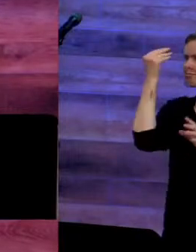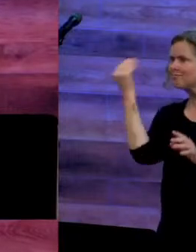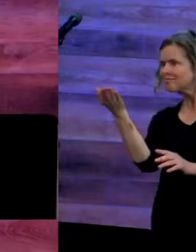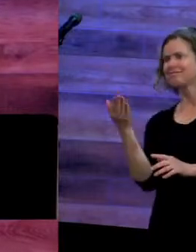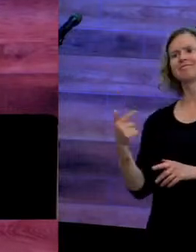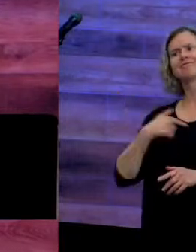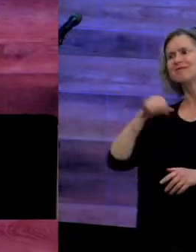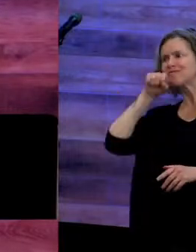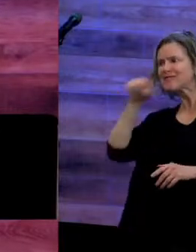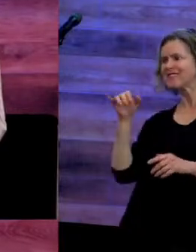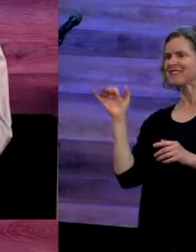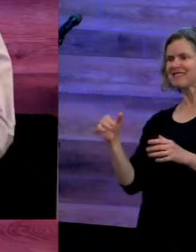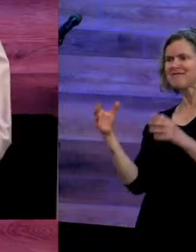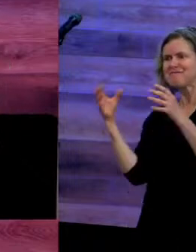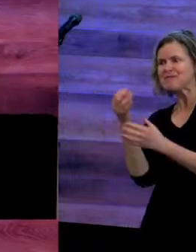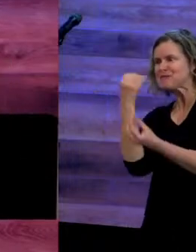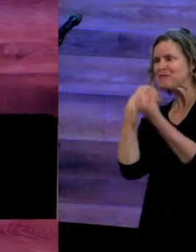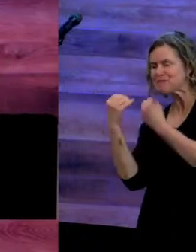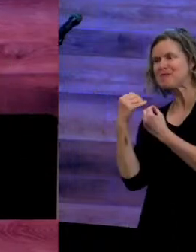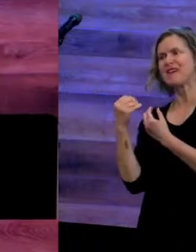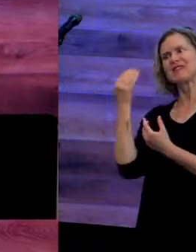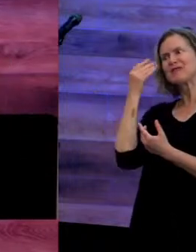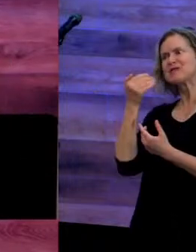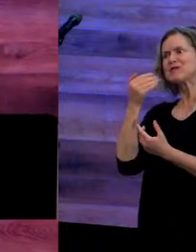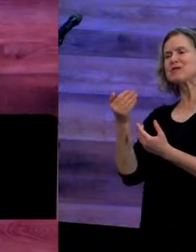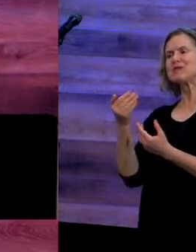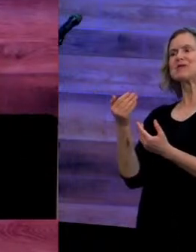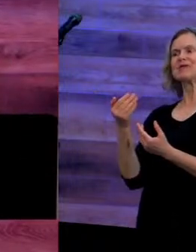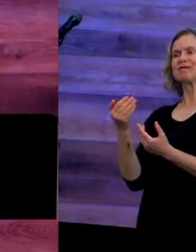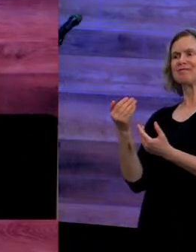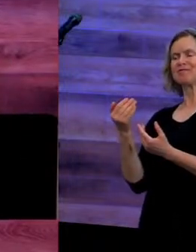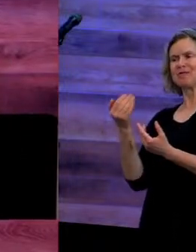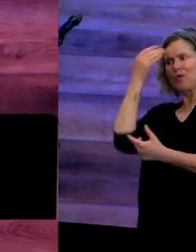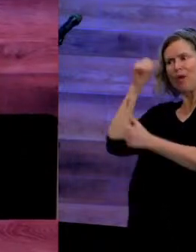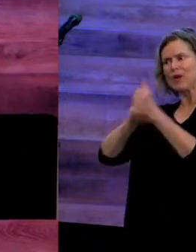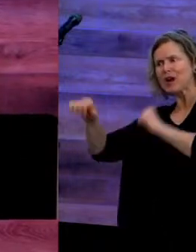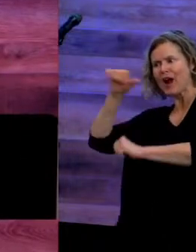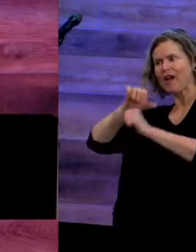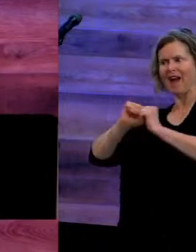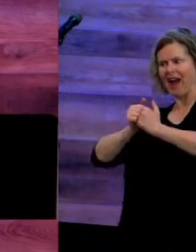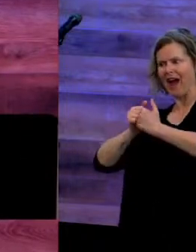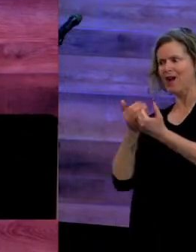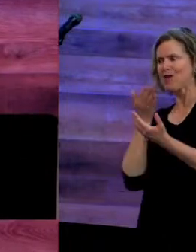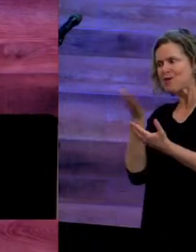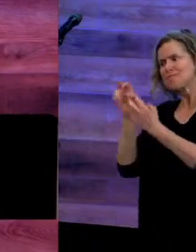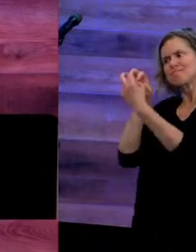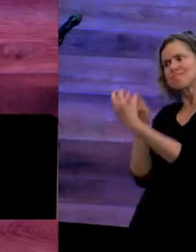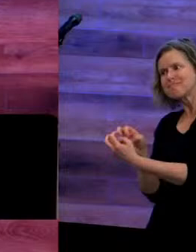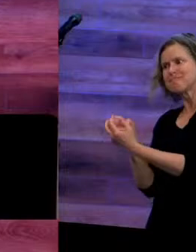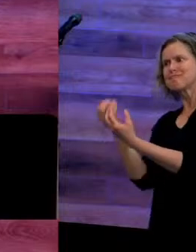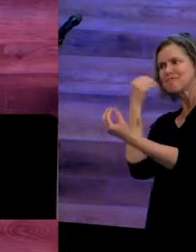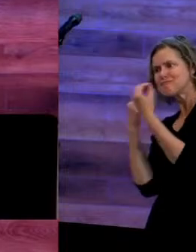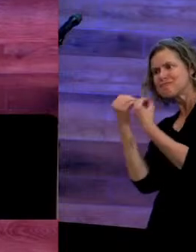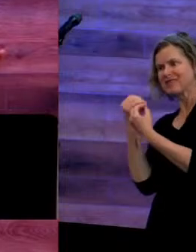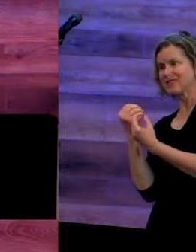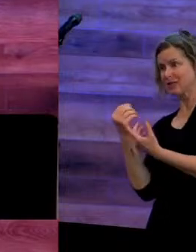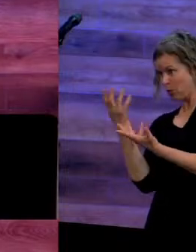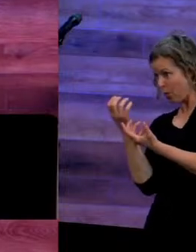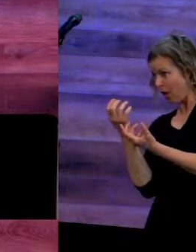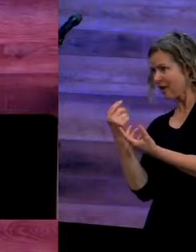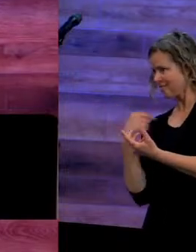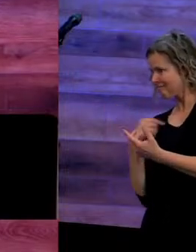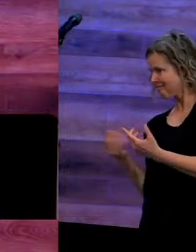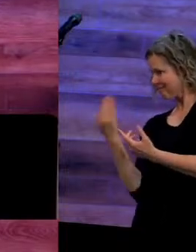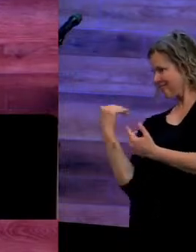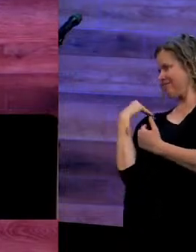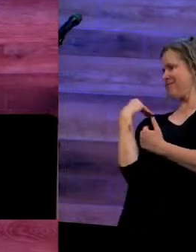other is over food. So if you want to get a meal with me, on me, just let me know after the service. That'd be great. So you and I are sitting down at a table, and I ask you, how are you